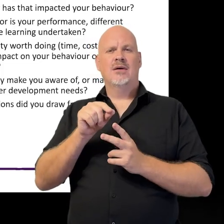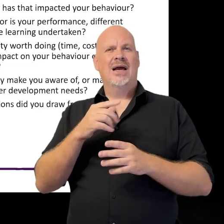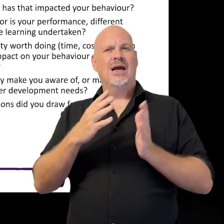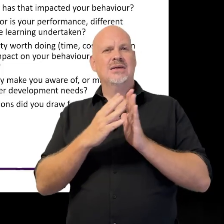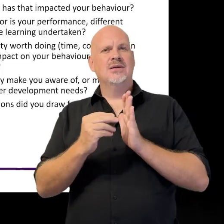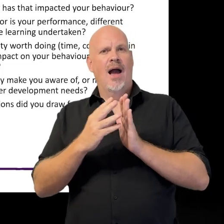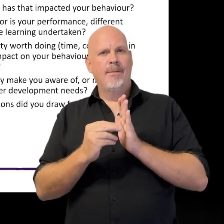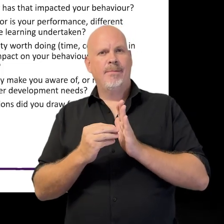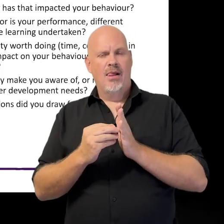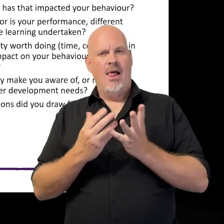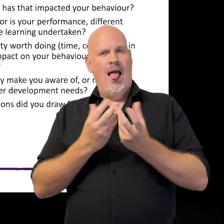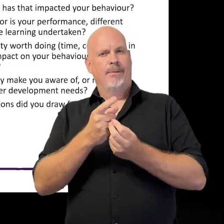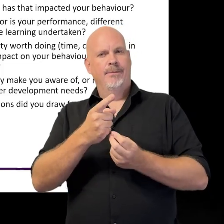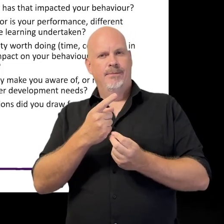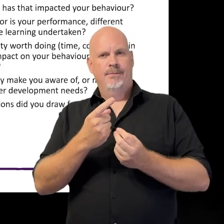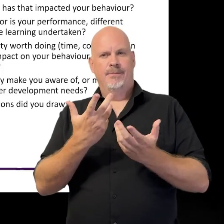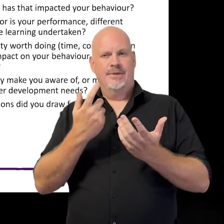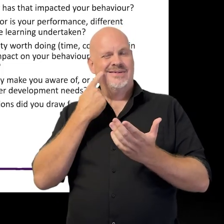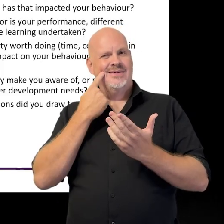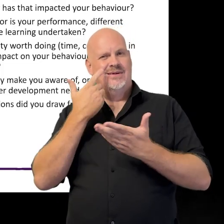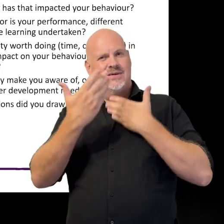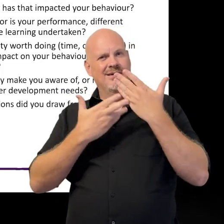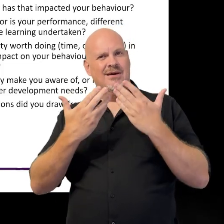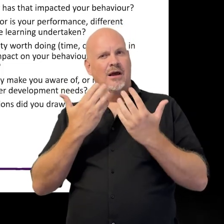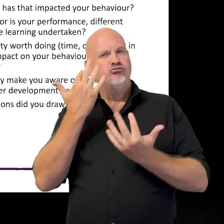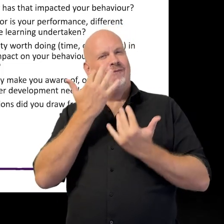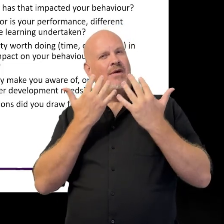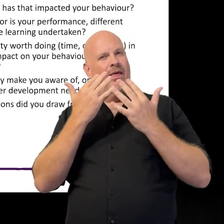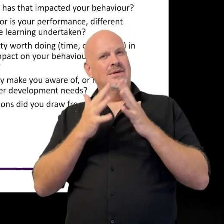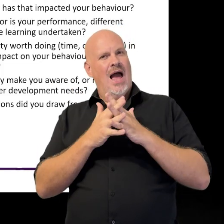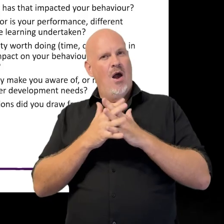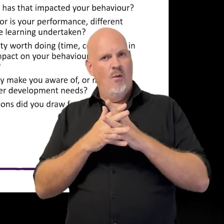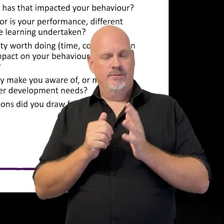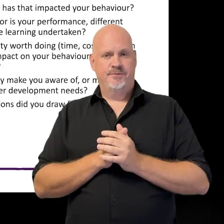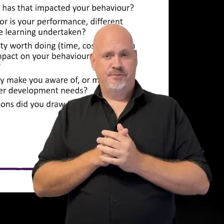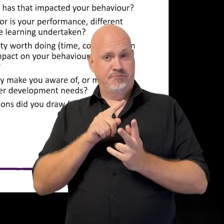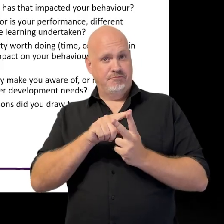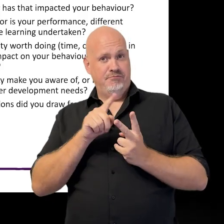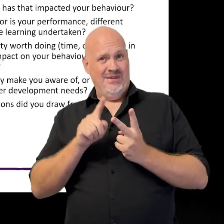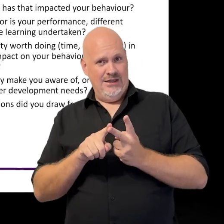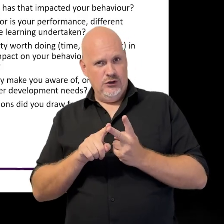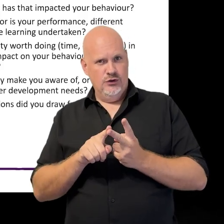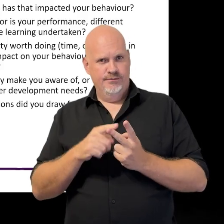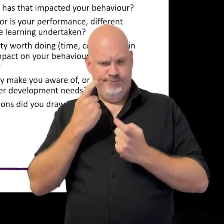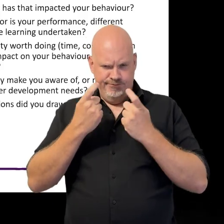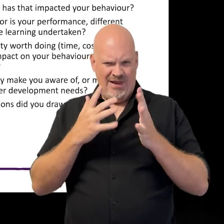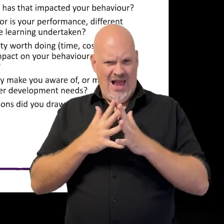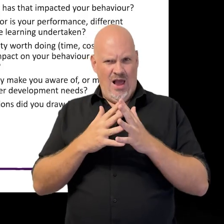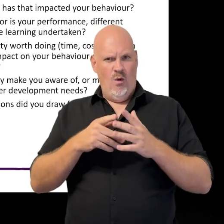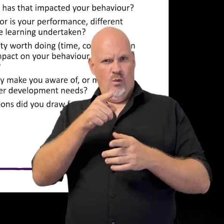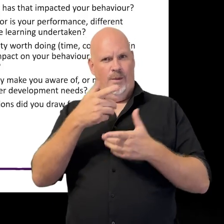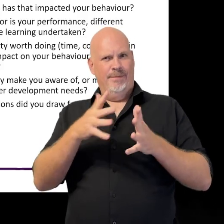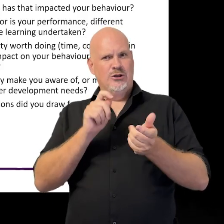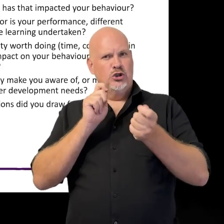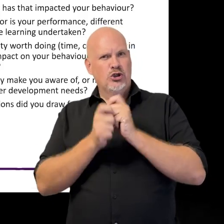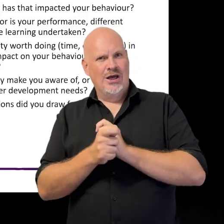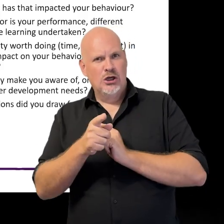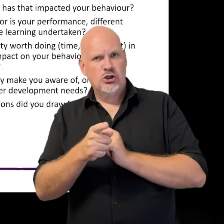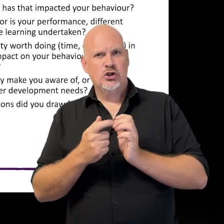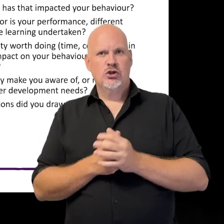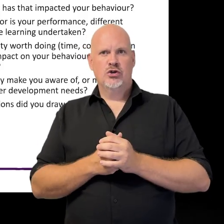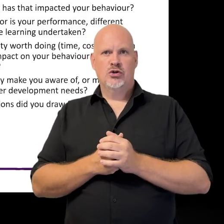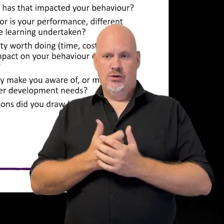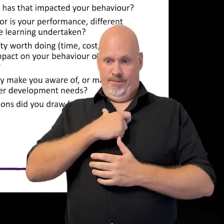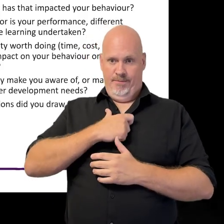you changed, how have you evolved as a person and as a people practice professional